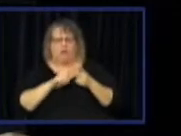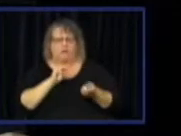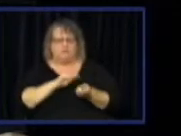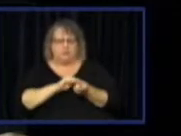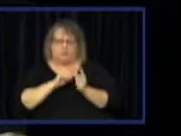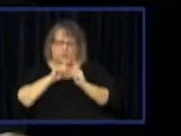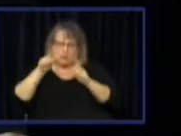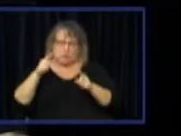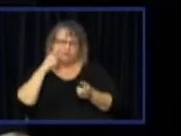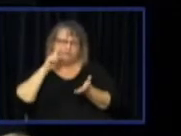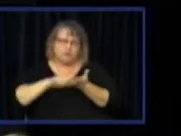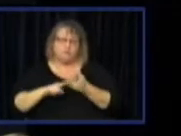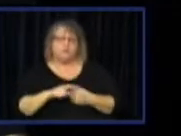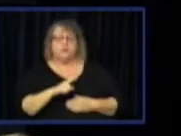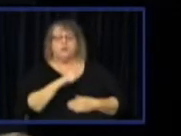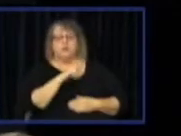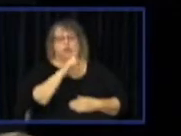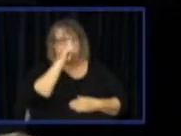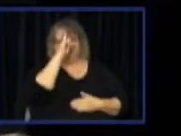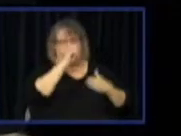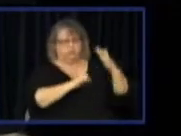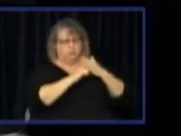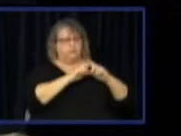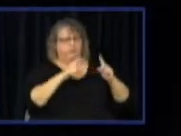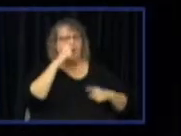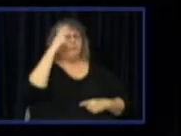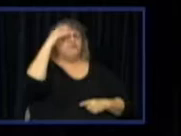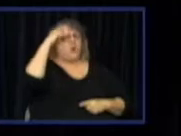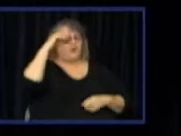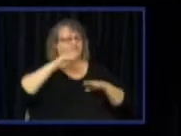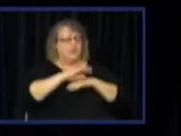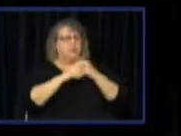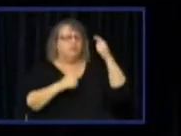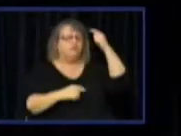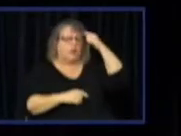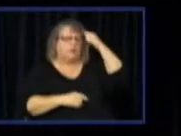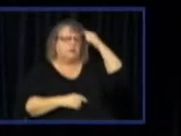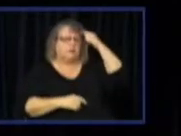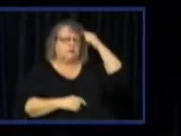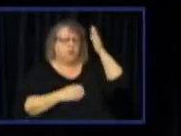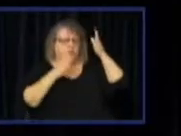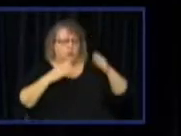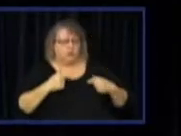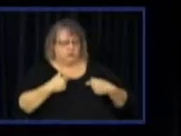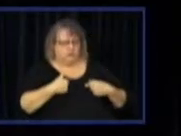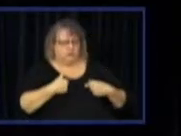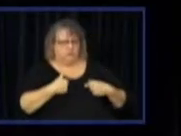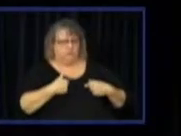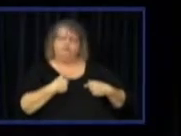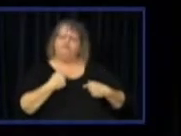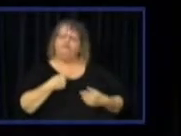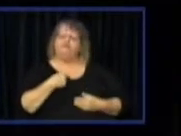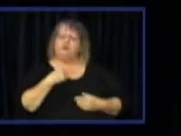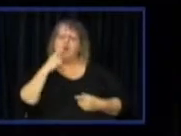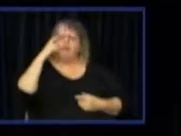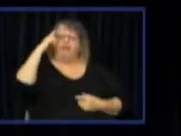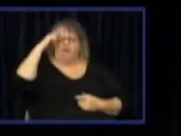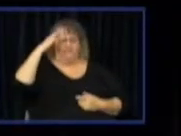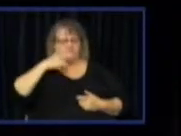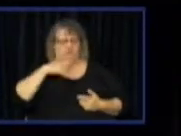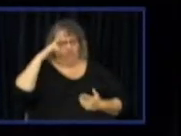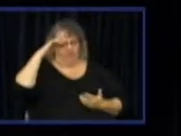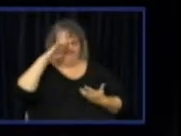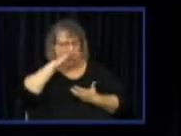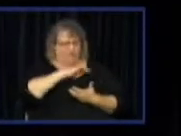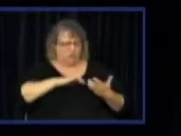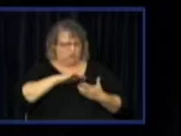physician. Stroke affects the brain. And so in affecting the brain, the person who's having the stroke may not be thinking clearly,